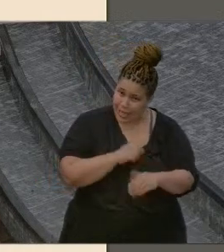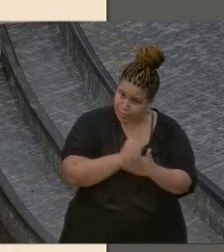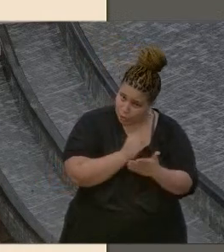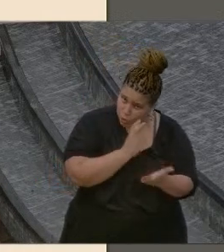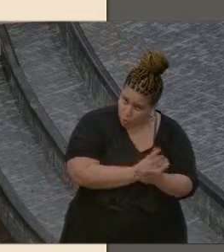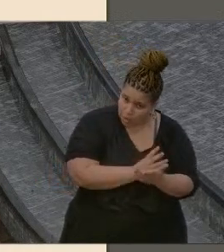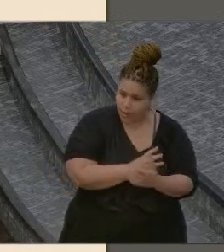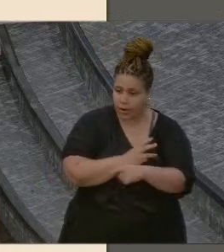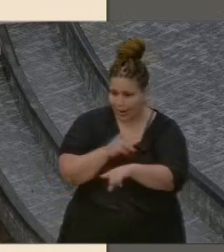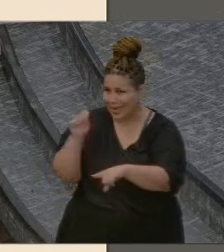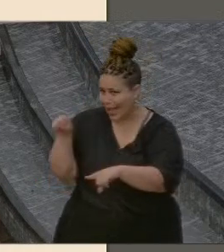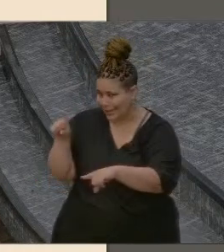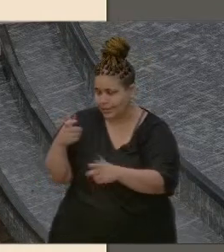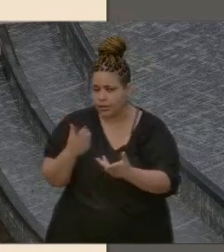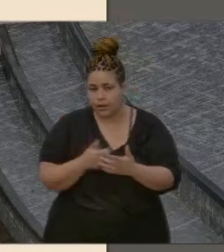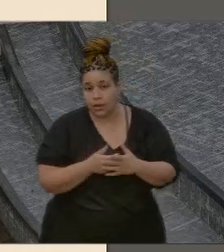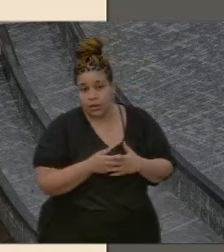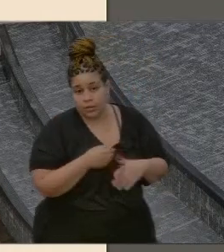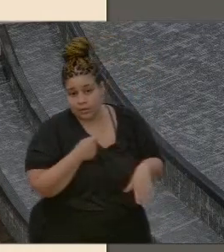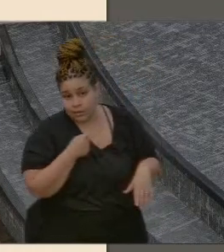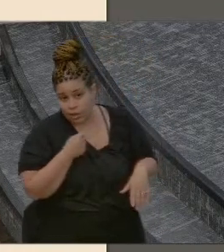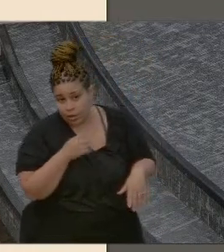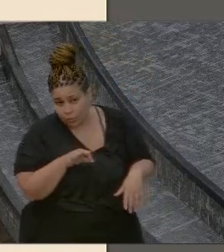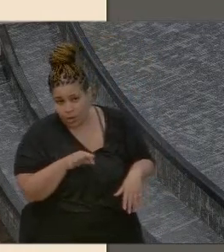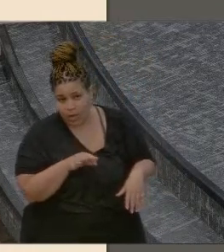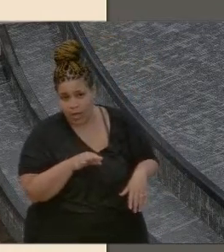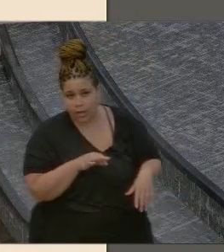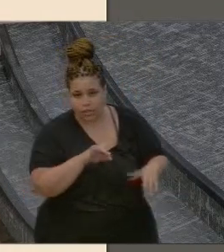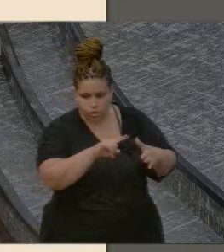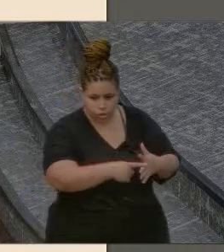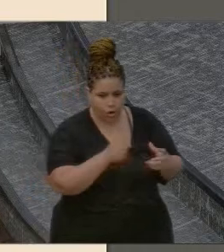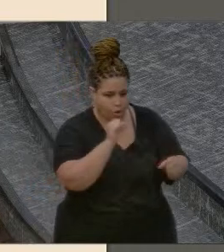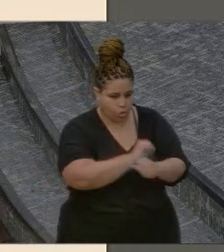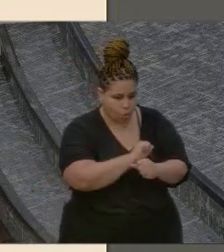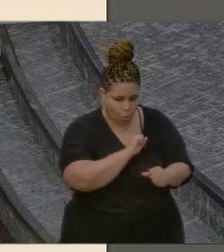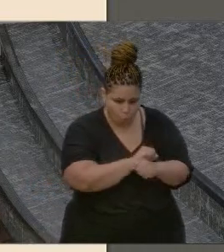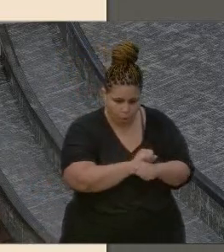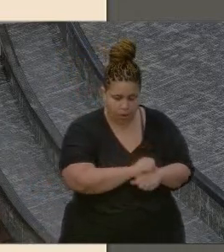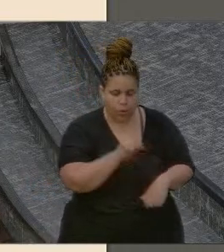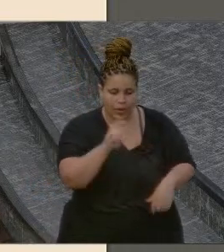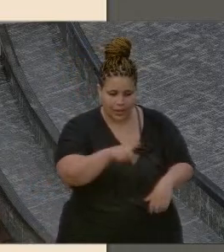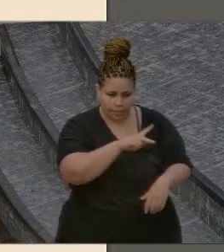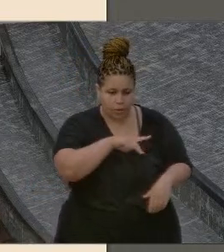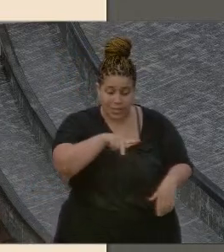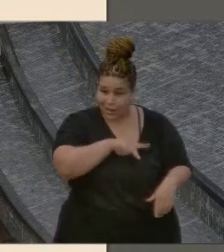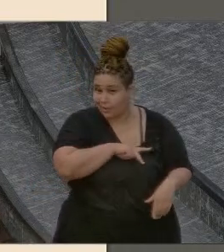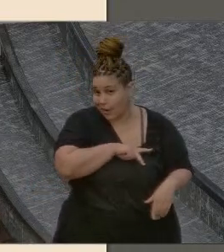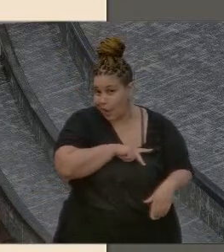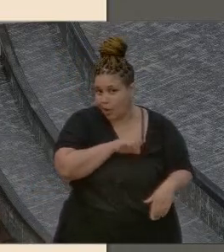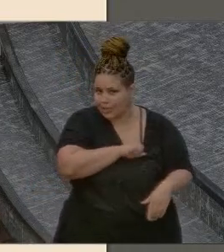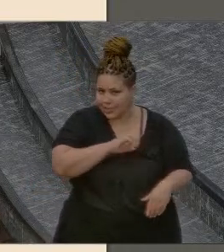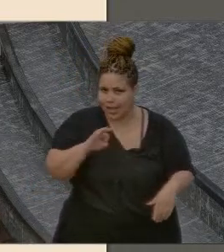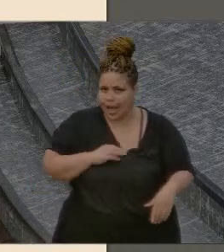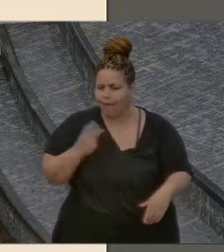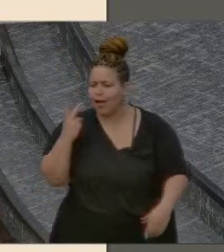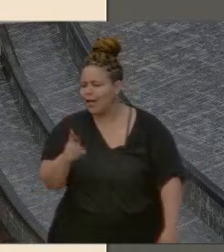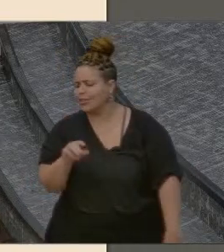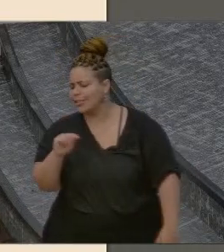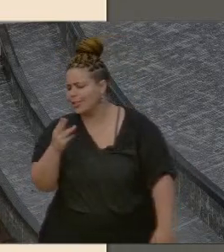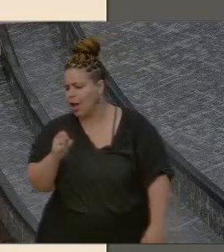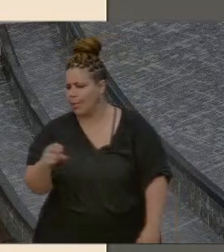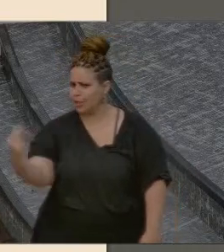gonna do the work, we're gonna need personnel. And I see Dr. Thomas looking at me, so I'll put